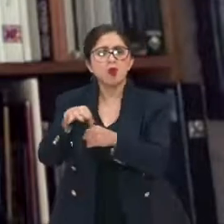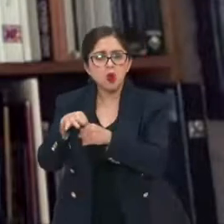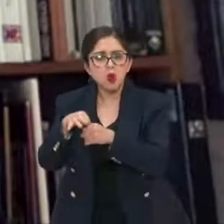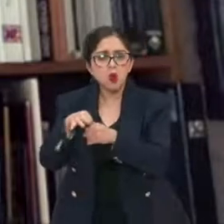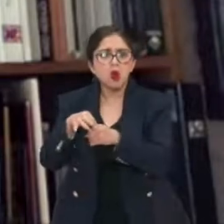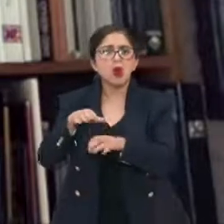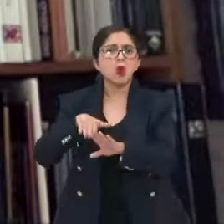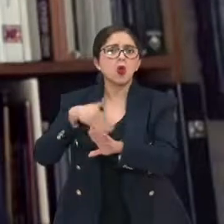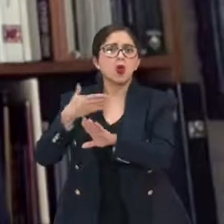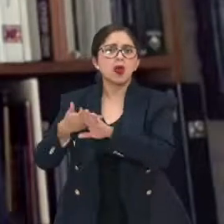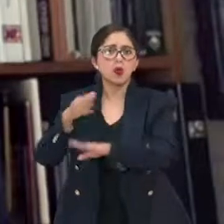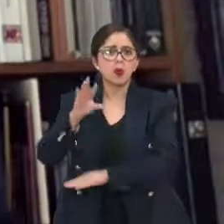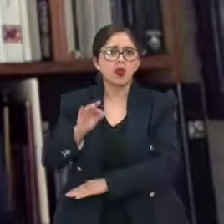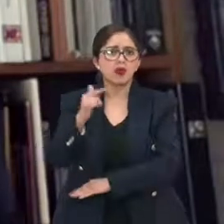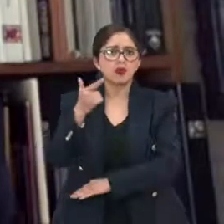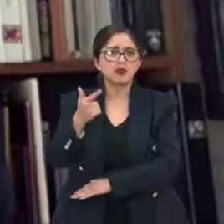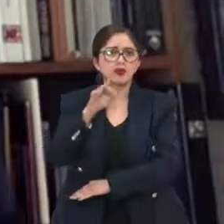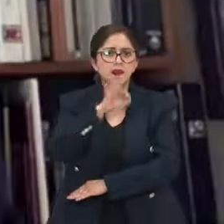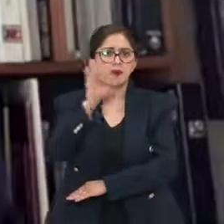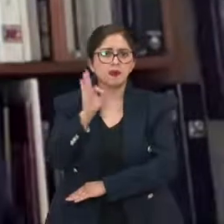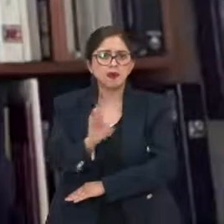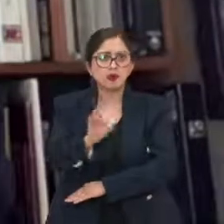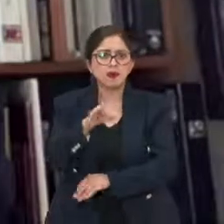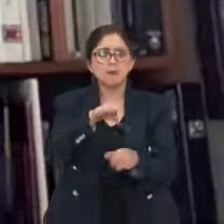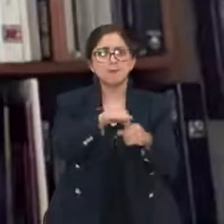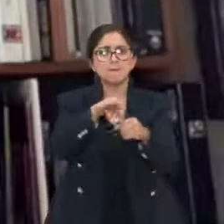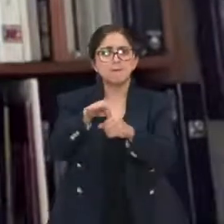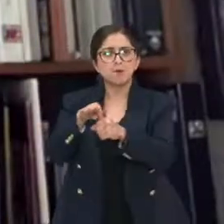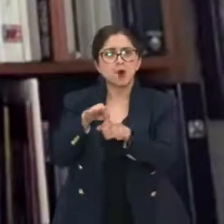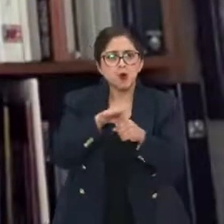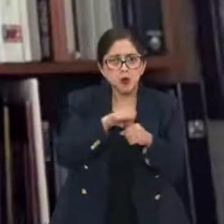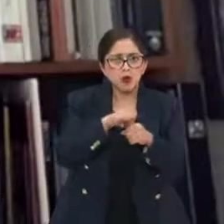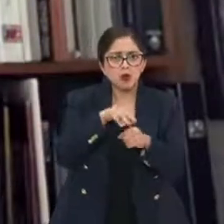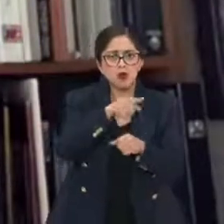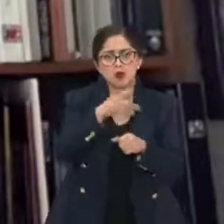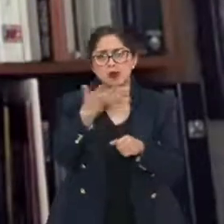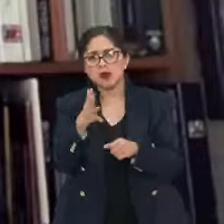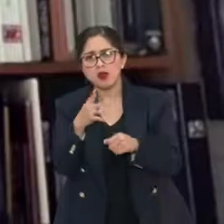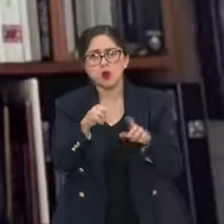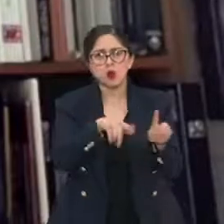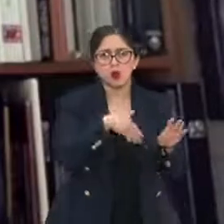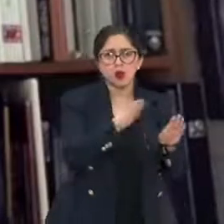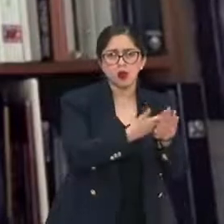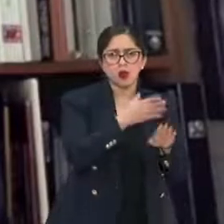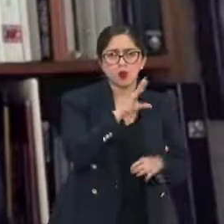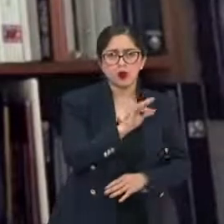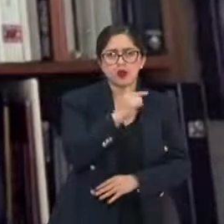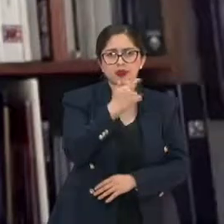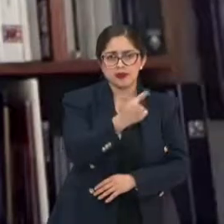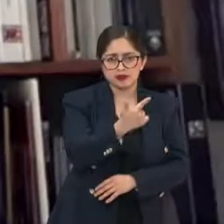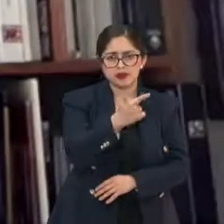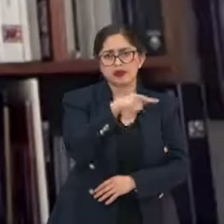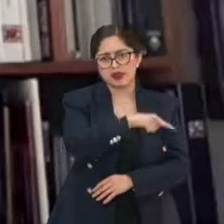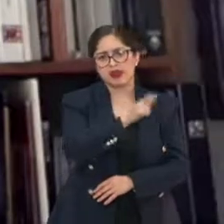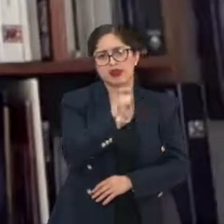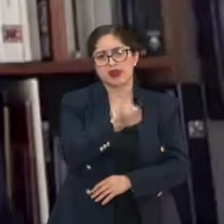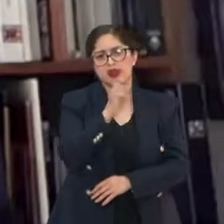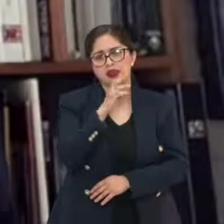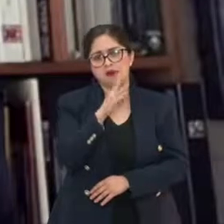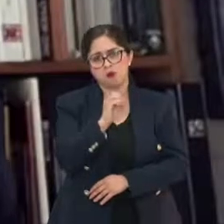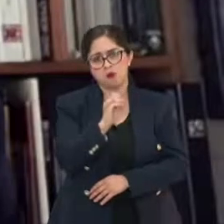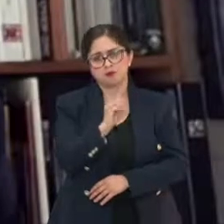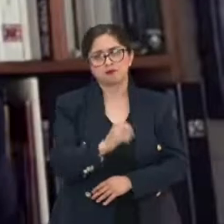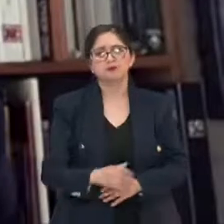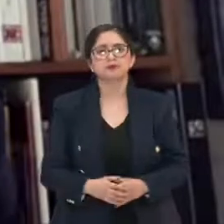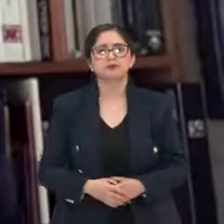35% of the votes versus 47%, of final vote versus